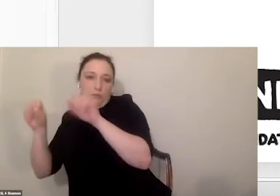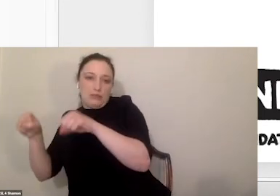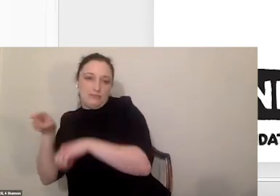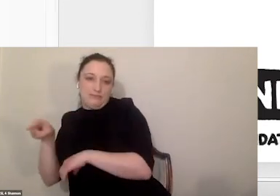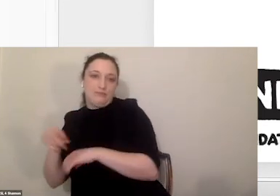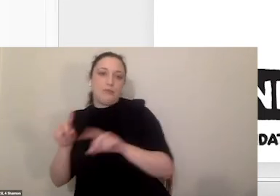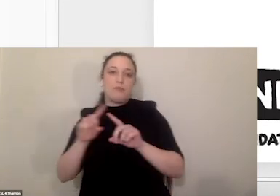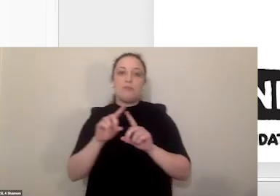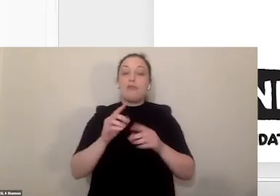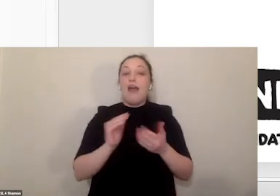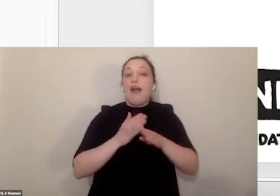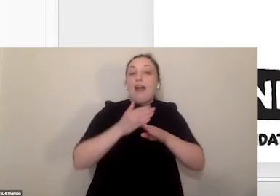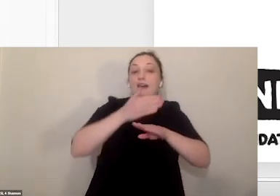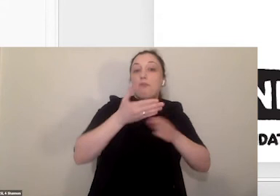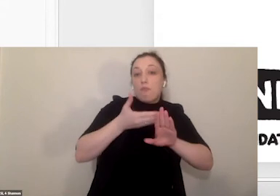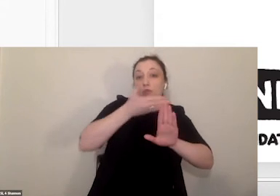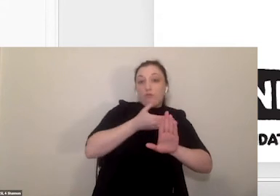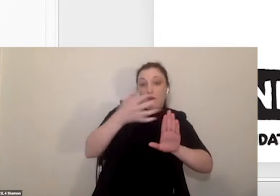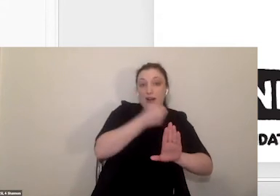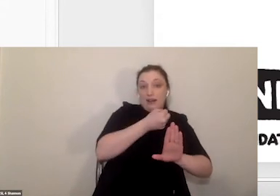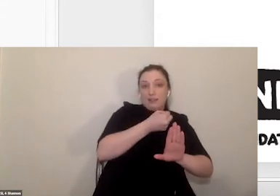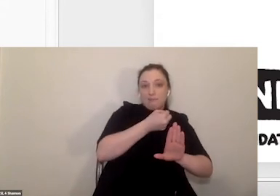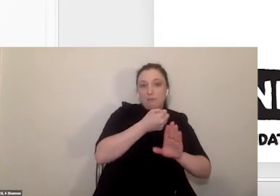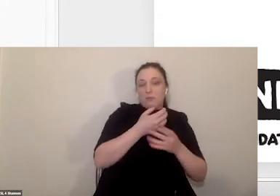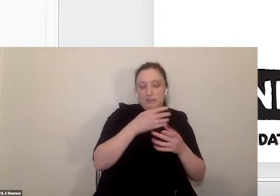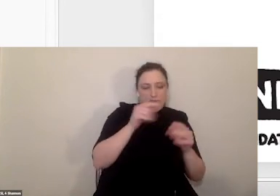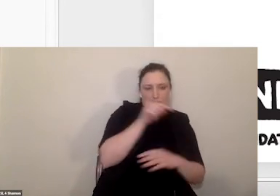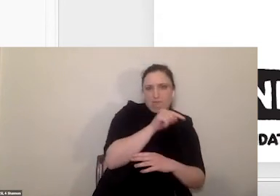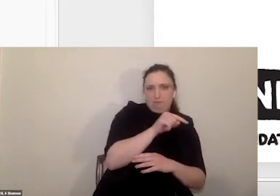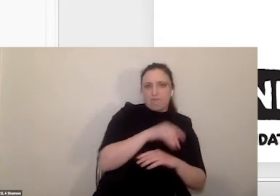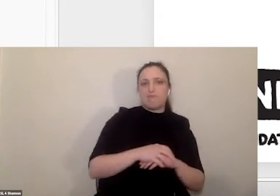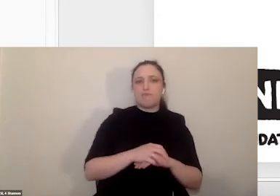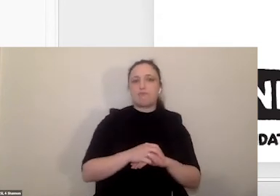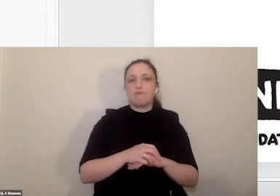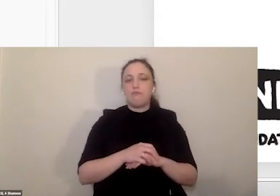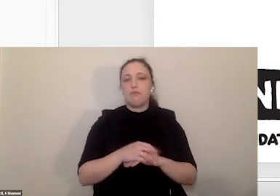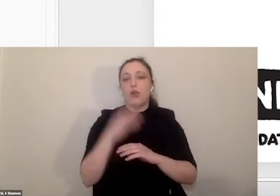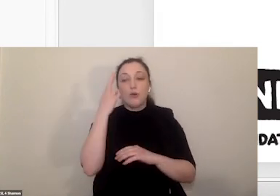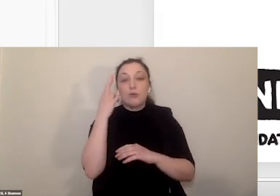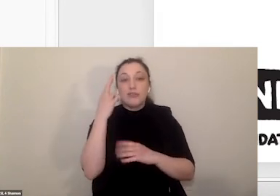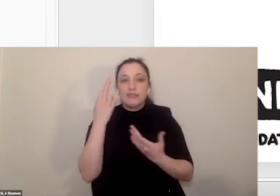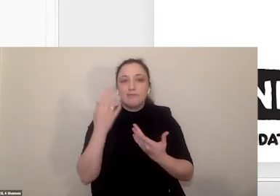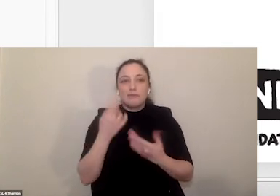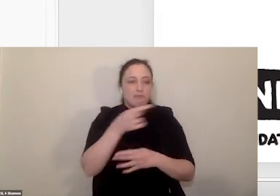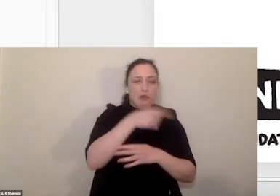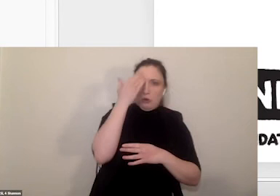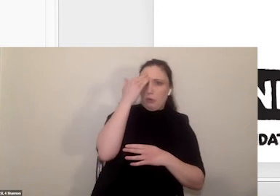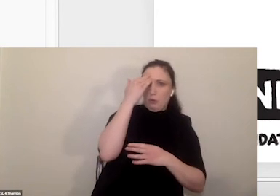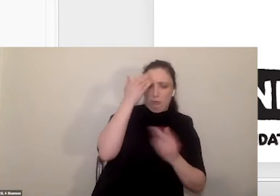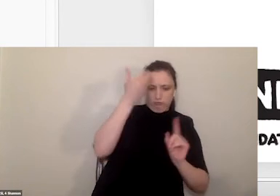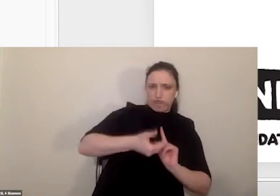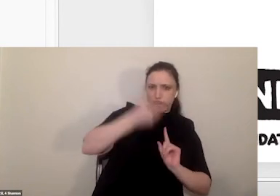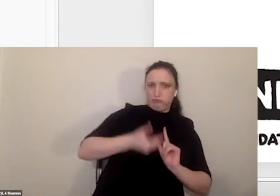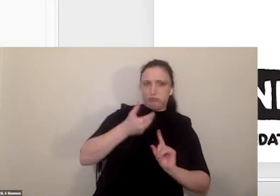in the large employer. Conversely, employees who work for large employers were more likely to disclose after